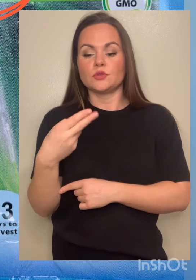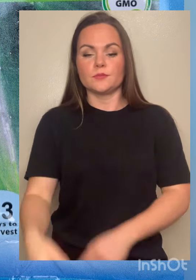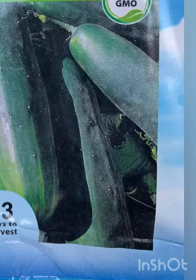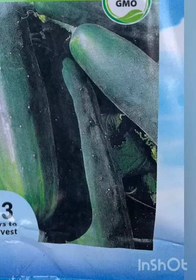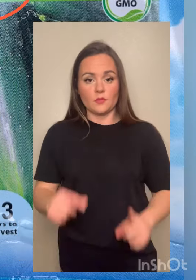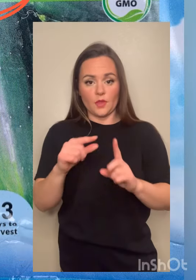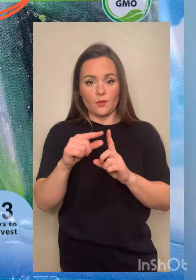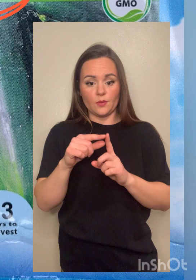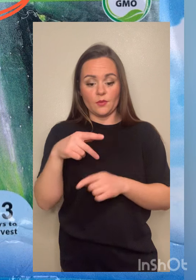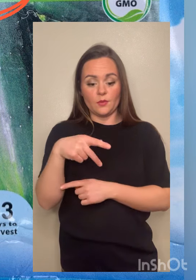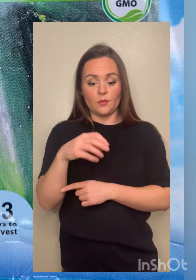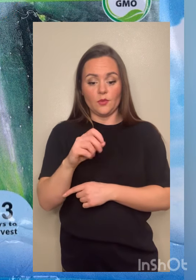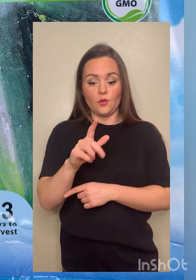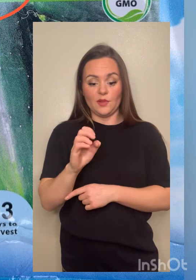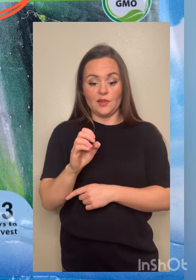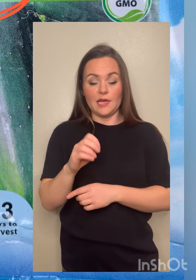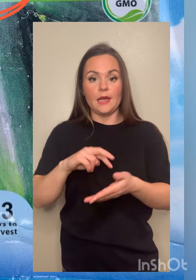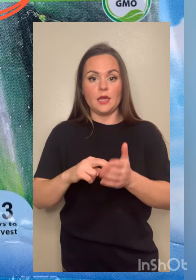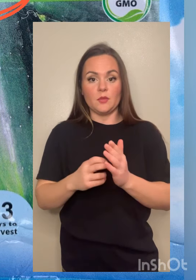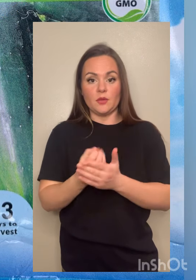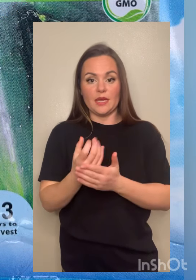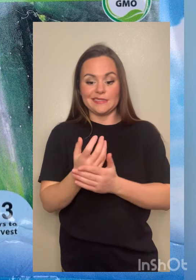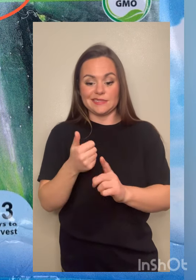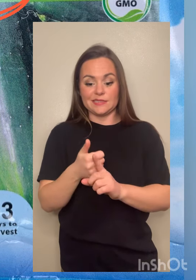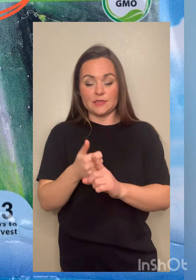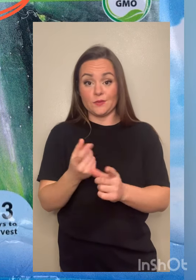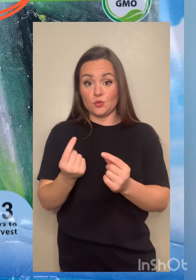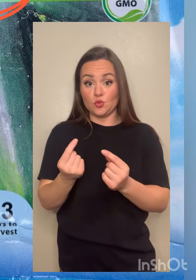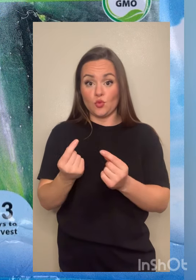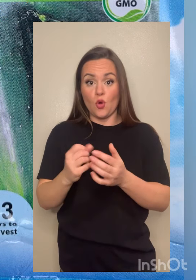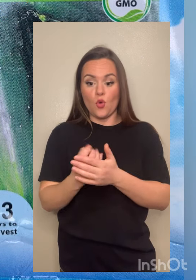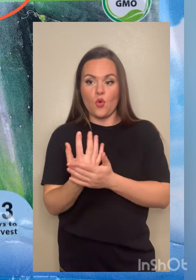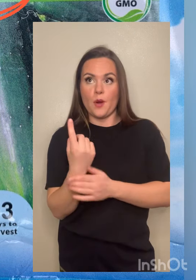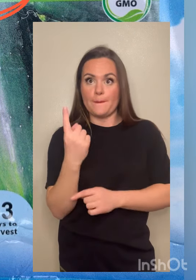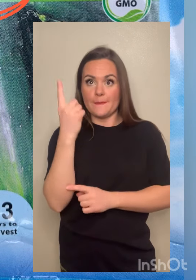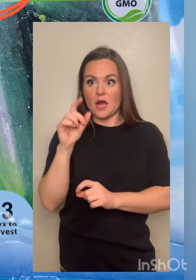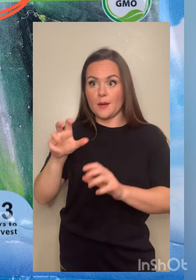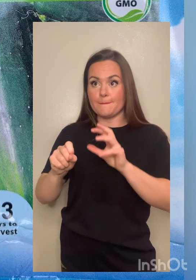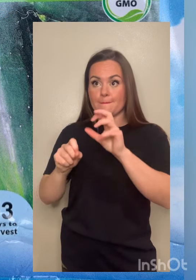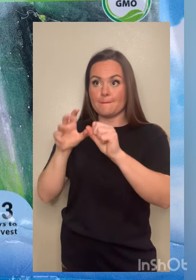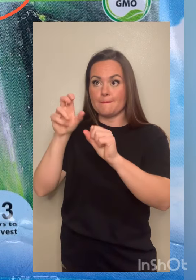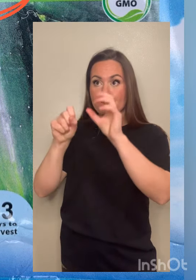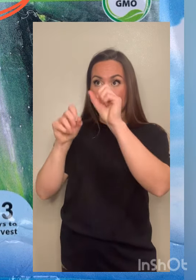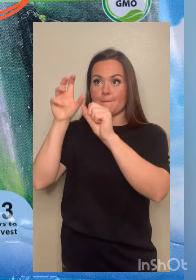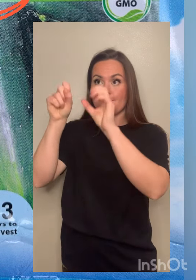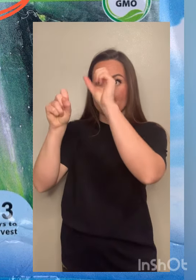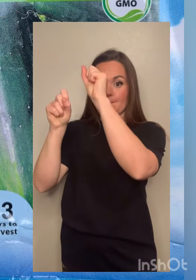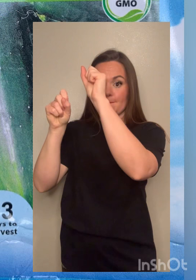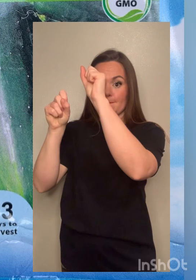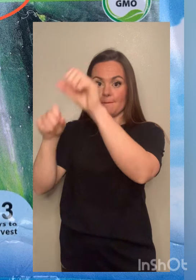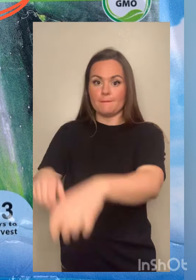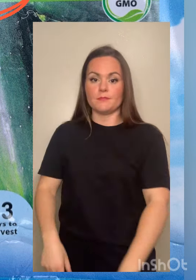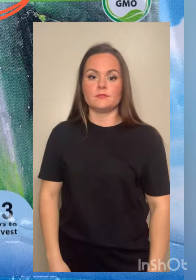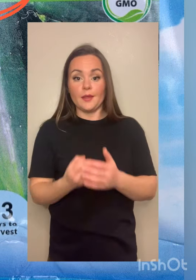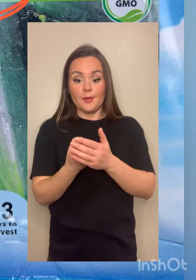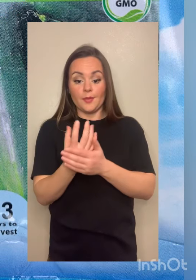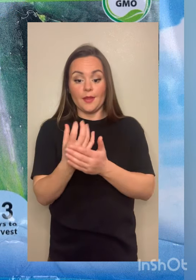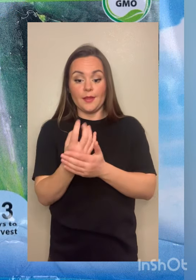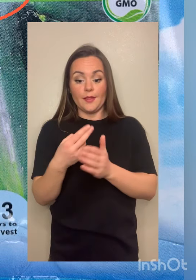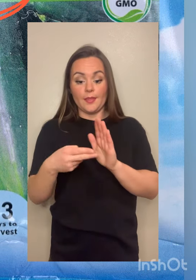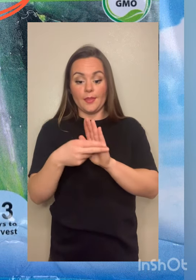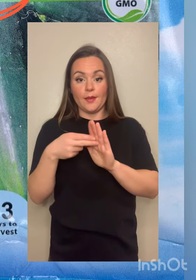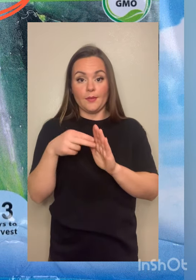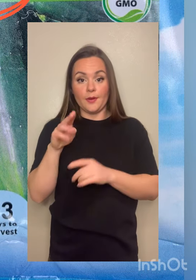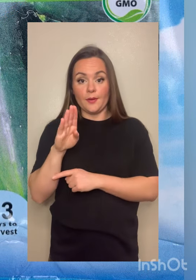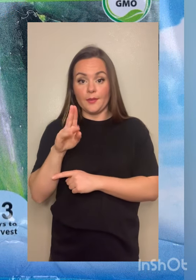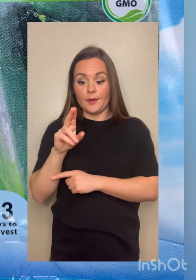something to climb up on, whereas bush means it will just mound. Bush varieties of things may still need